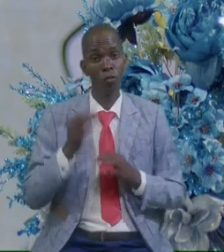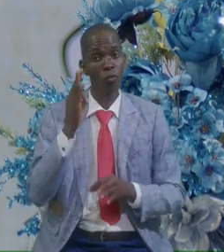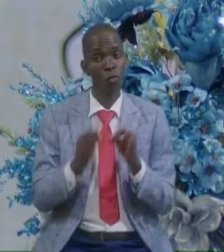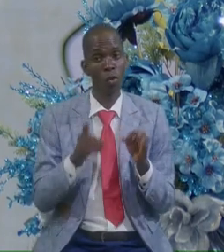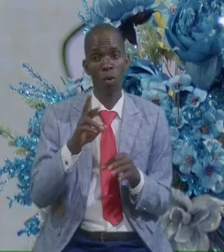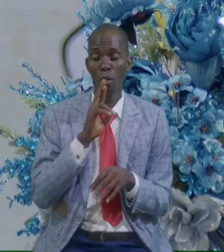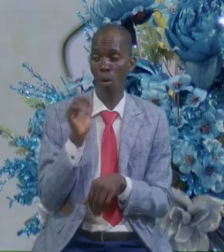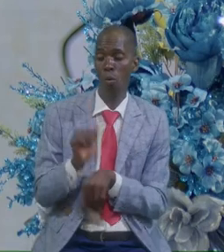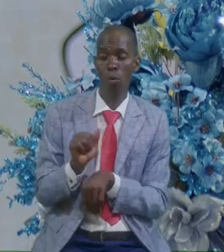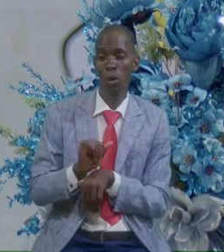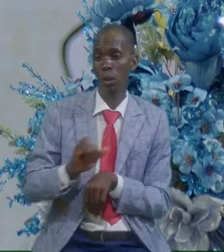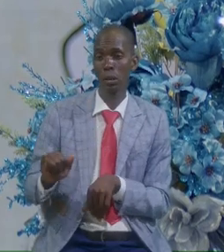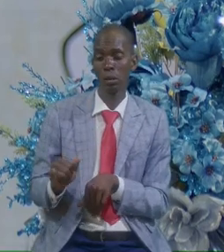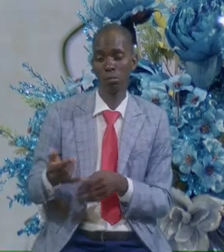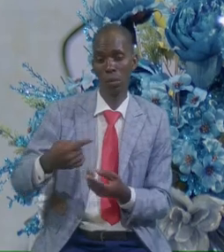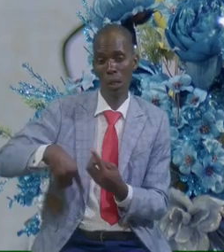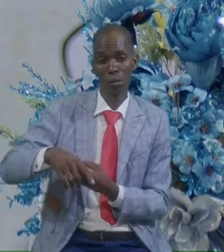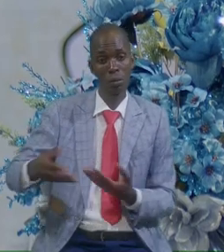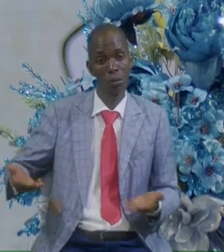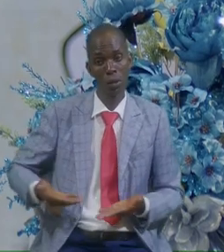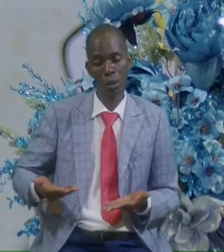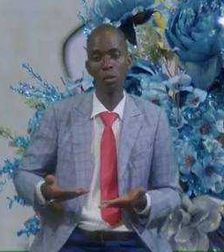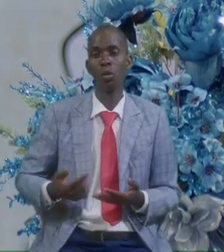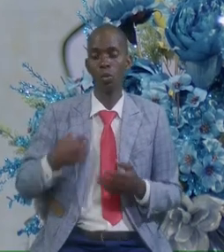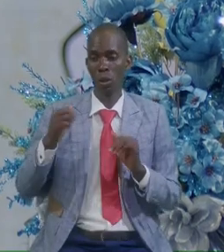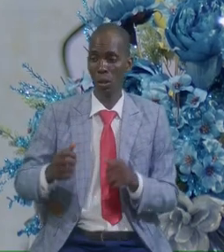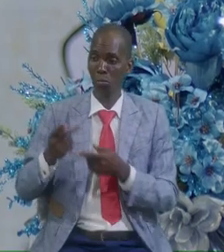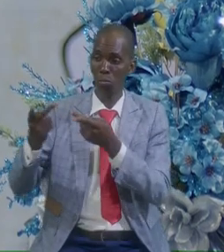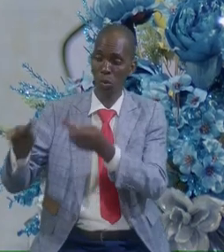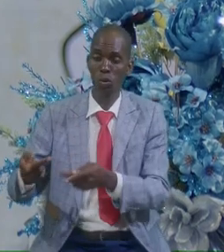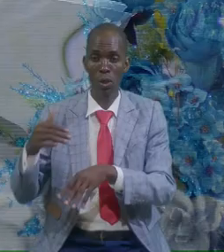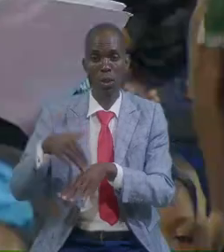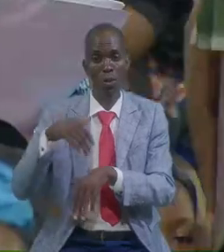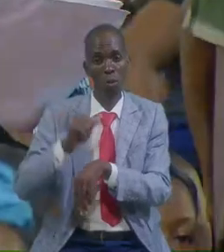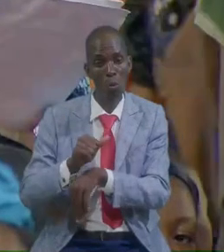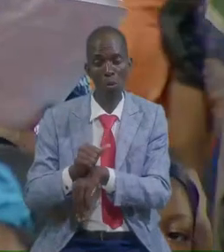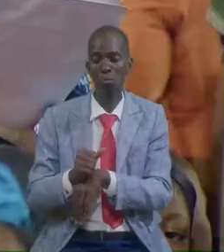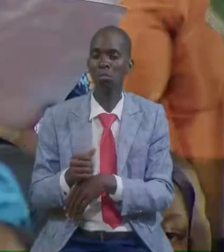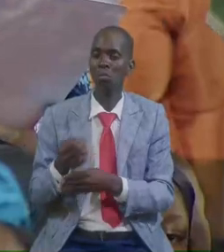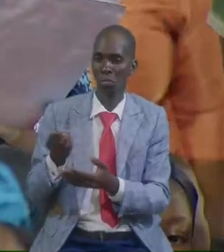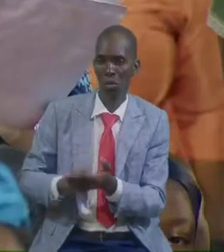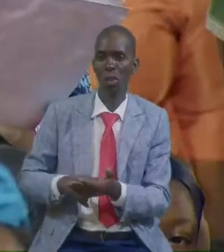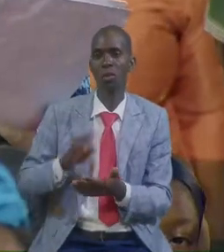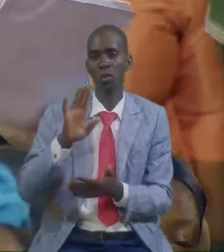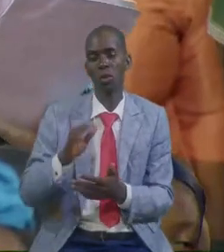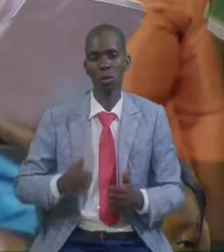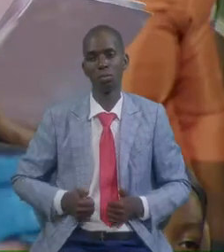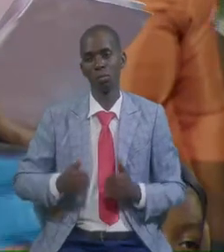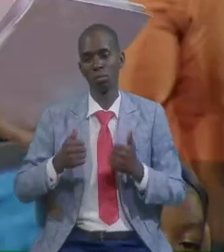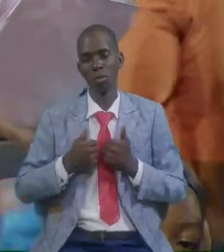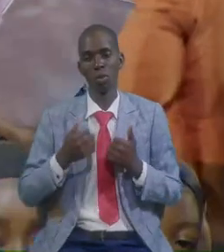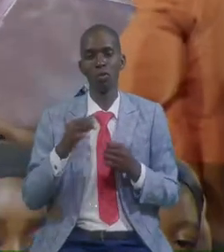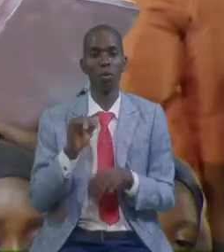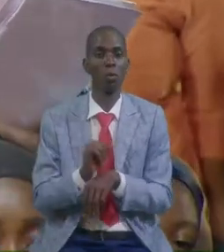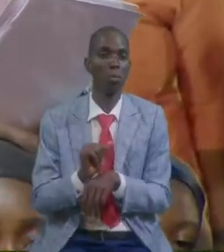are working, or you are schooling, or you are a trader. You can give address if you don't stay at home